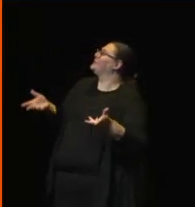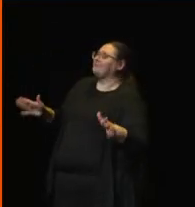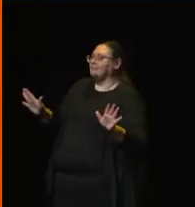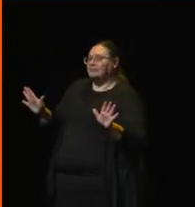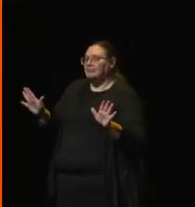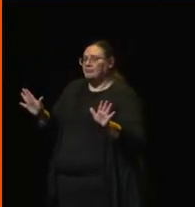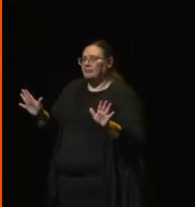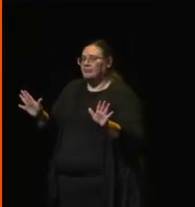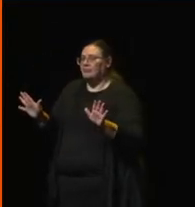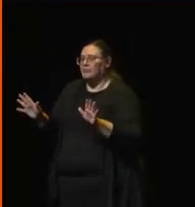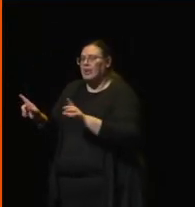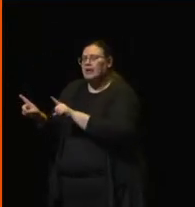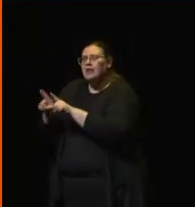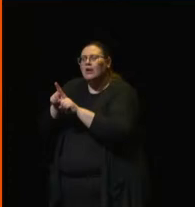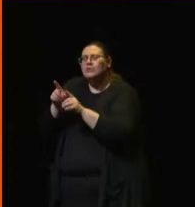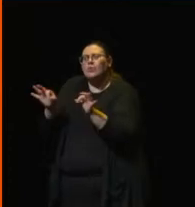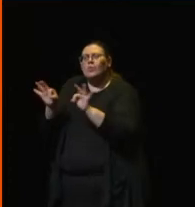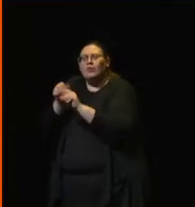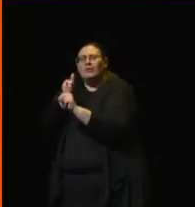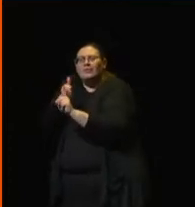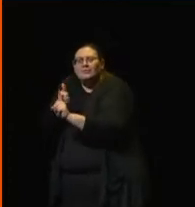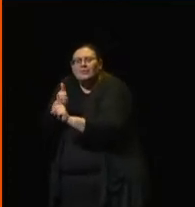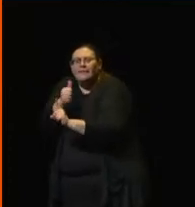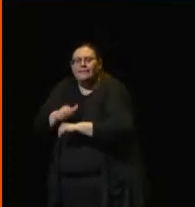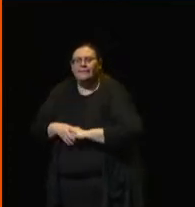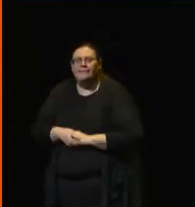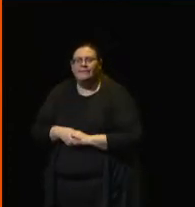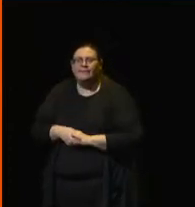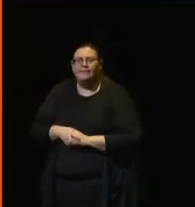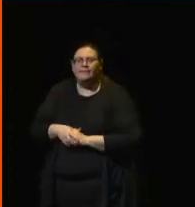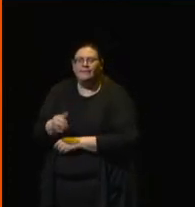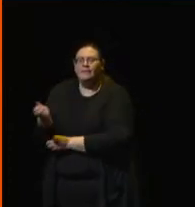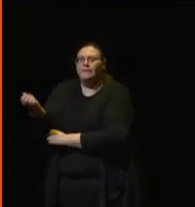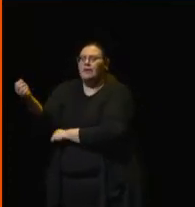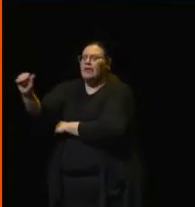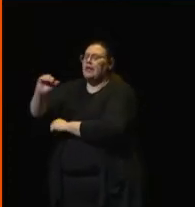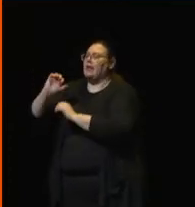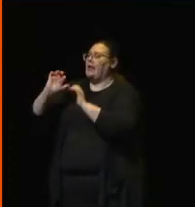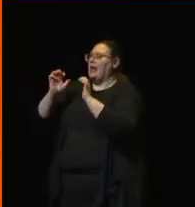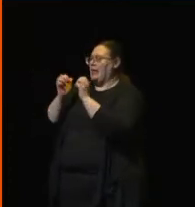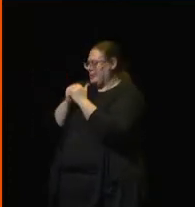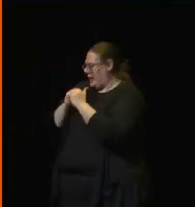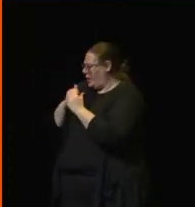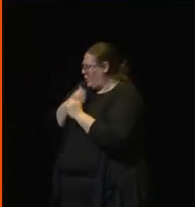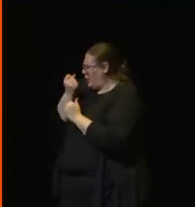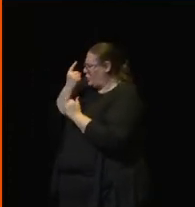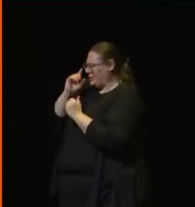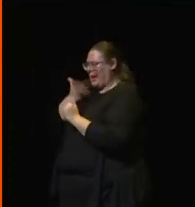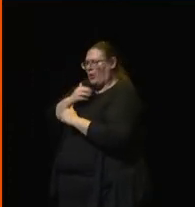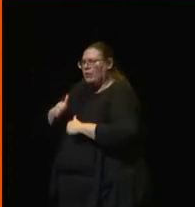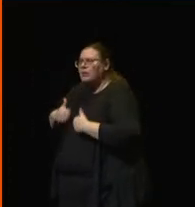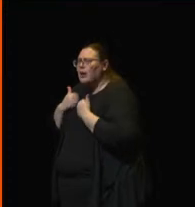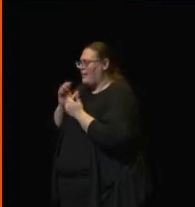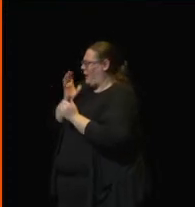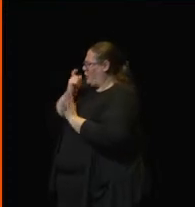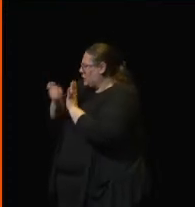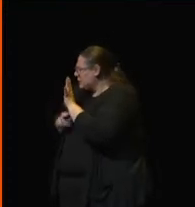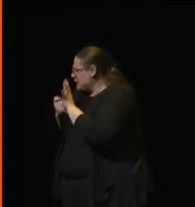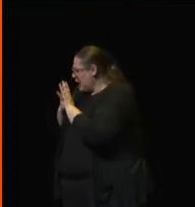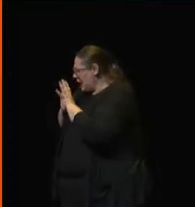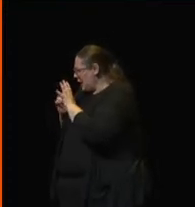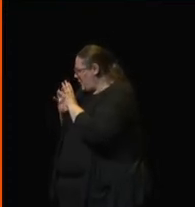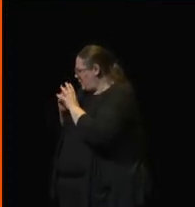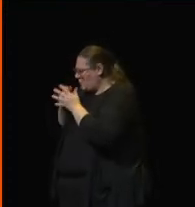It's also an end to itself. It's how we make meaning from our time here. And when that time has